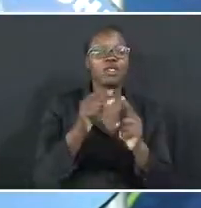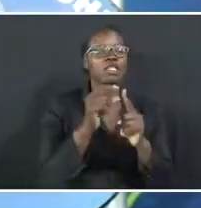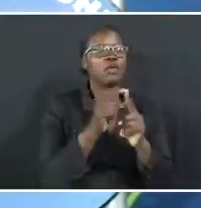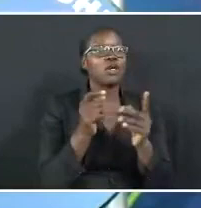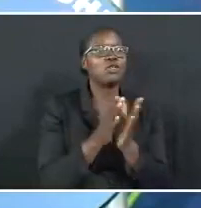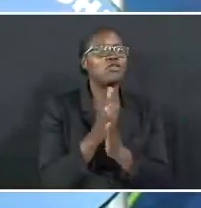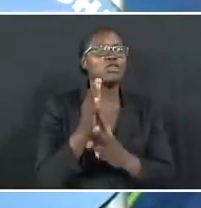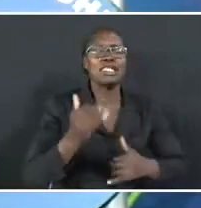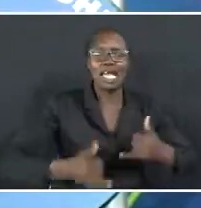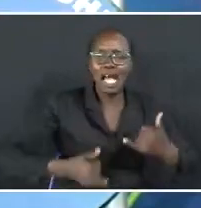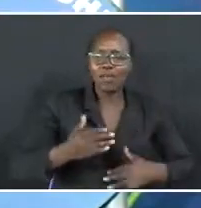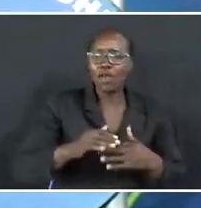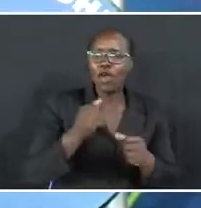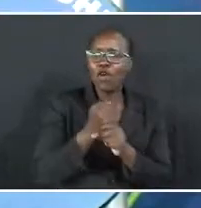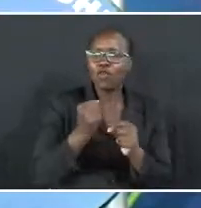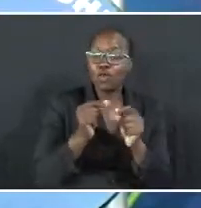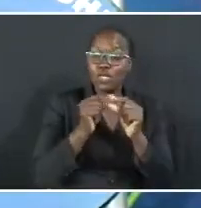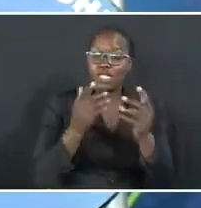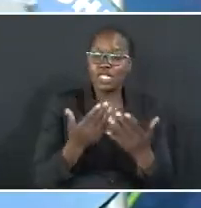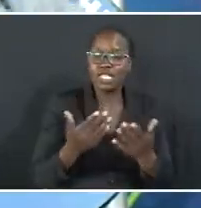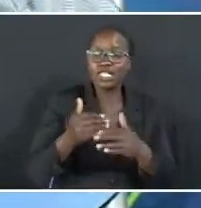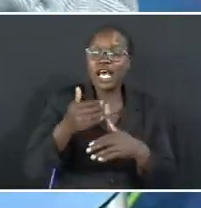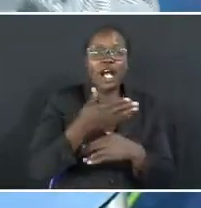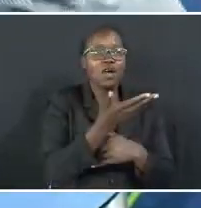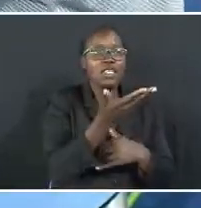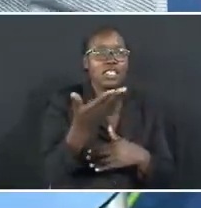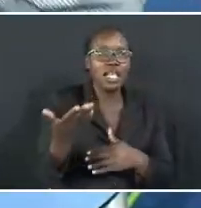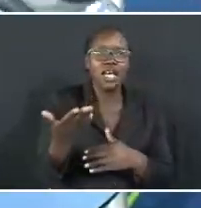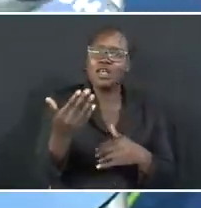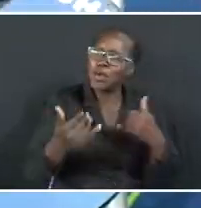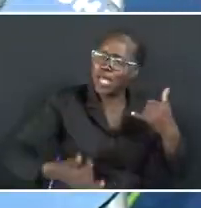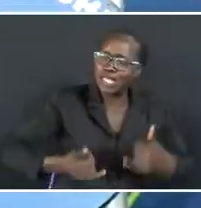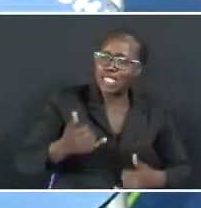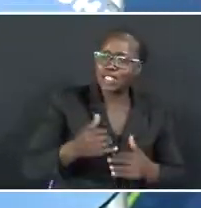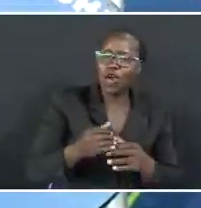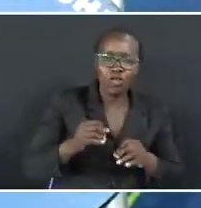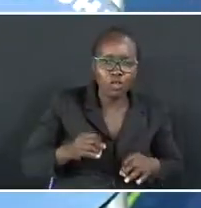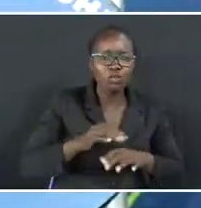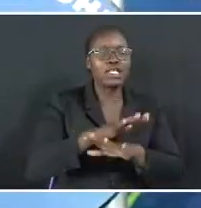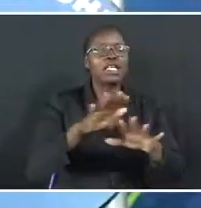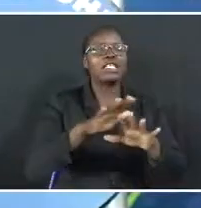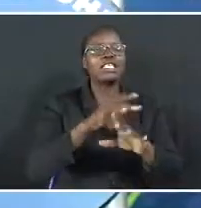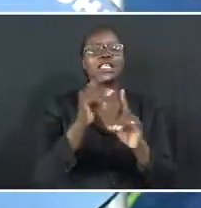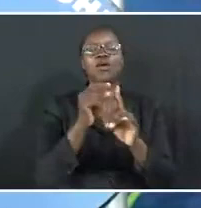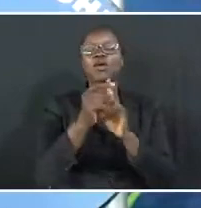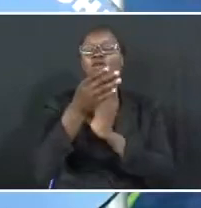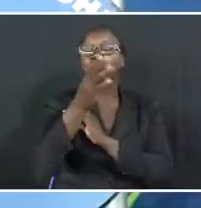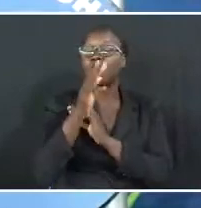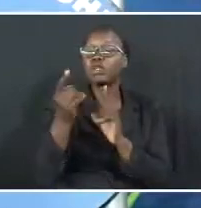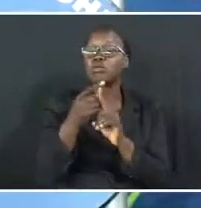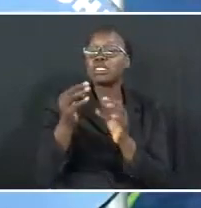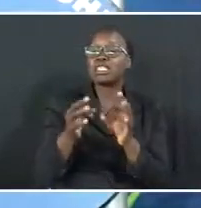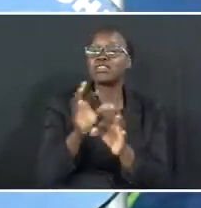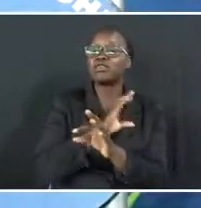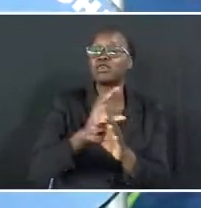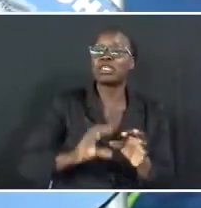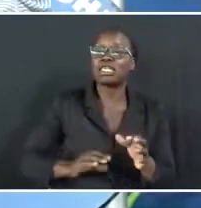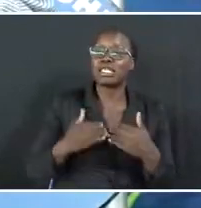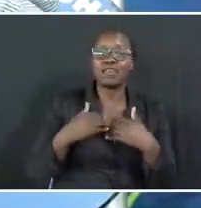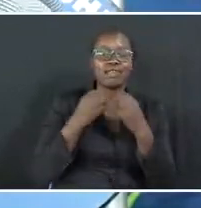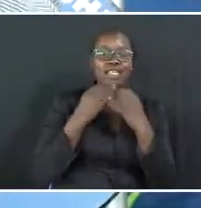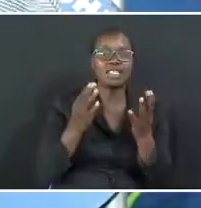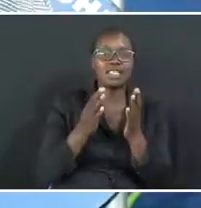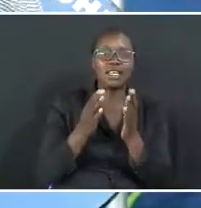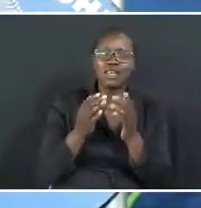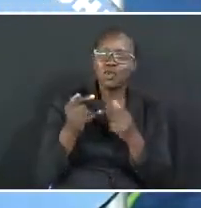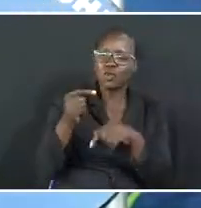You're very excited of doing great things out here. You're very excited of spreading the word of God. But if you don't have Christ, with